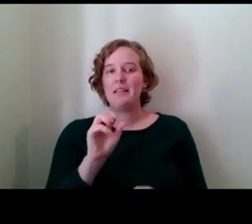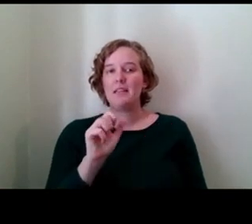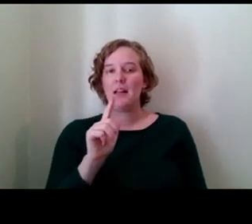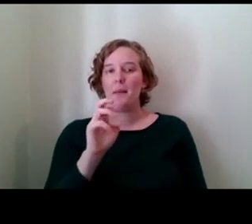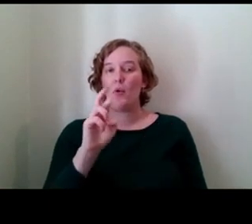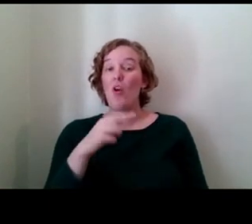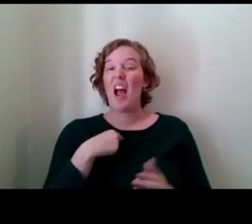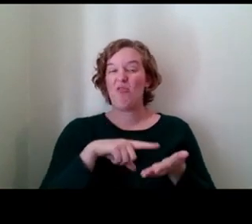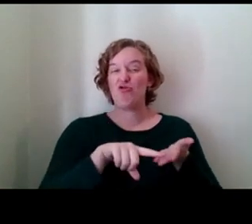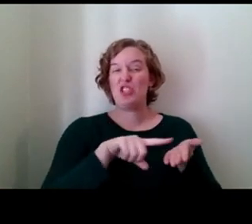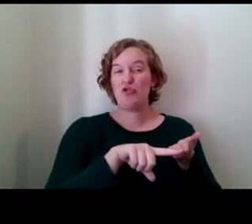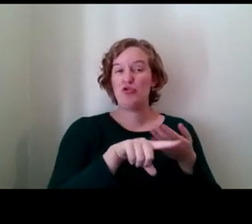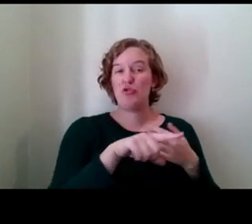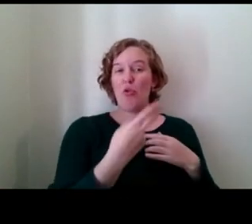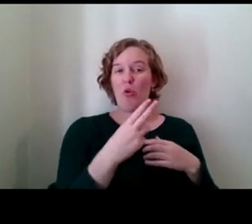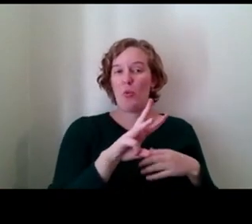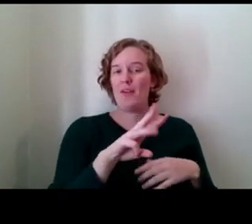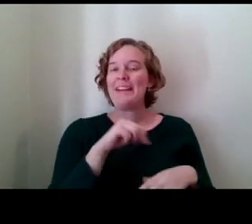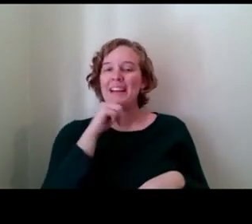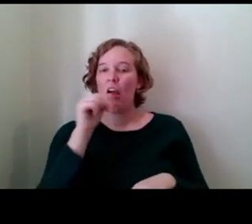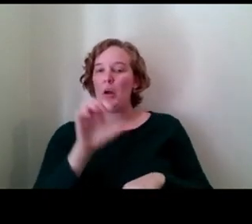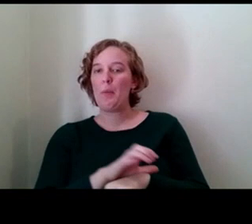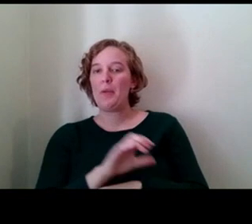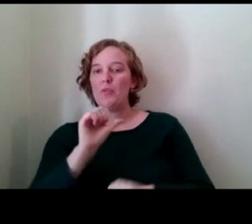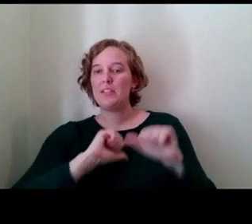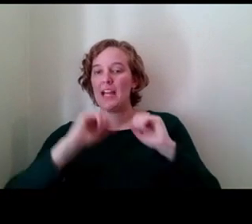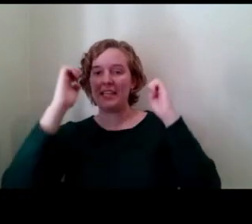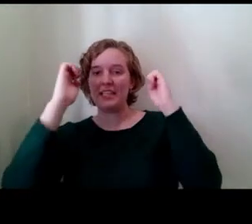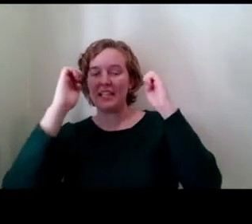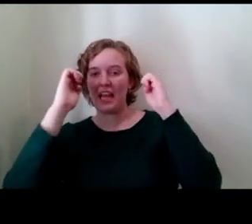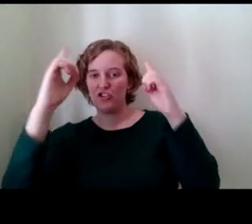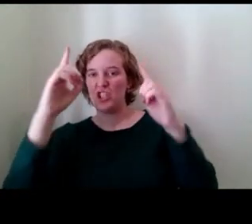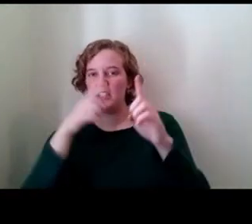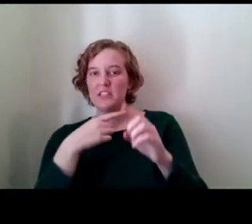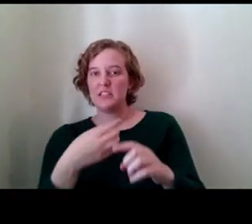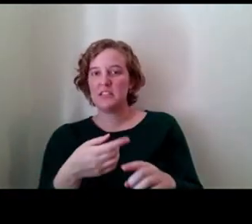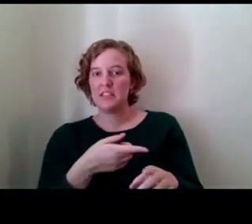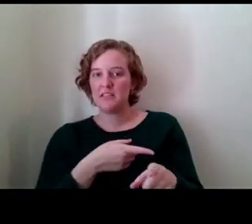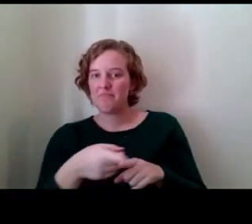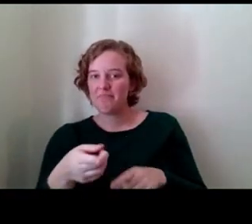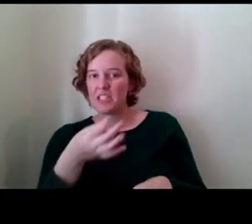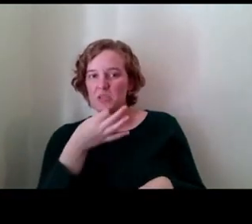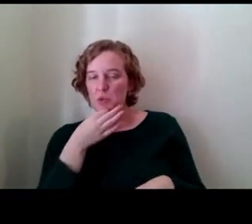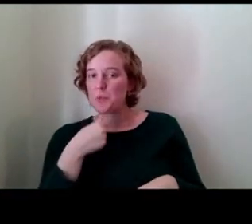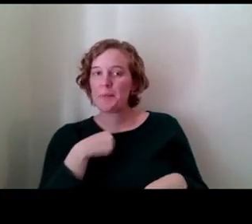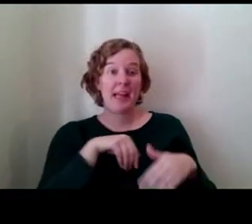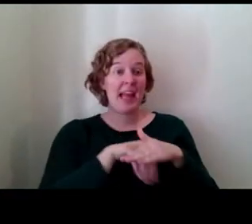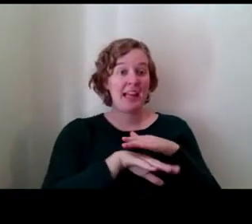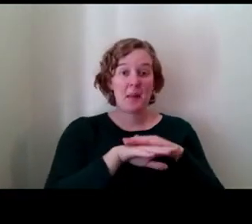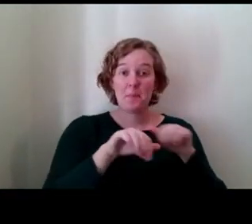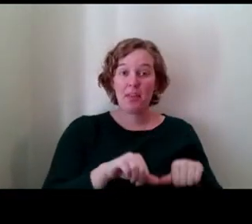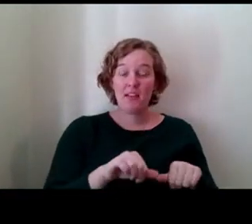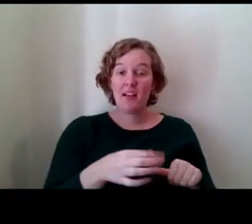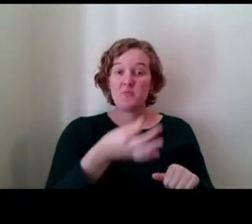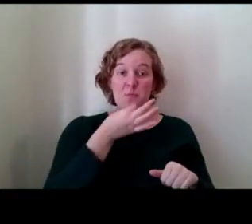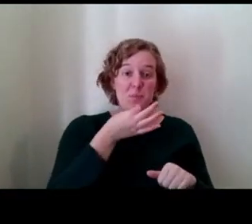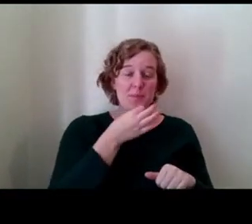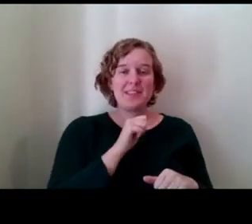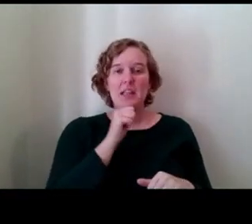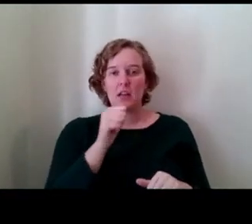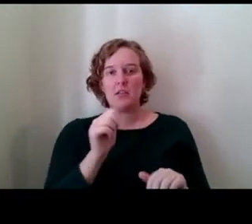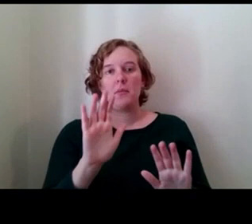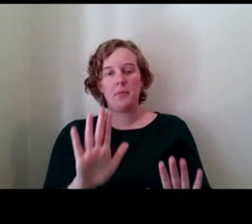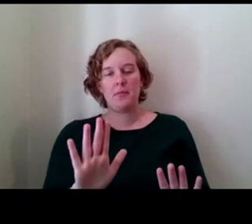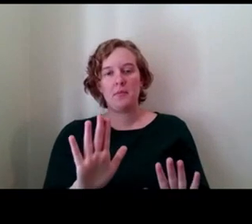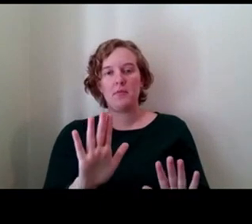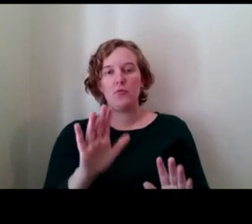a hardware researcher. I'm not a computer science education expert, and I'm not an accessibility expert. So please bear that